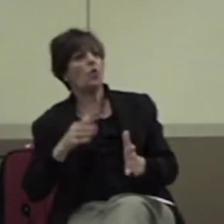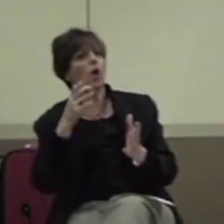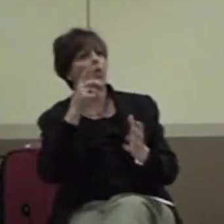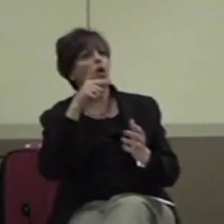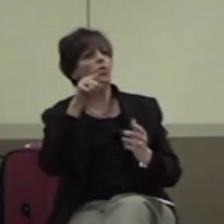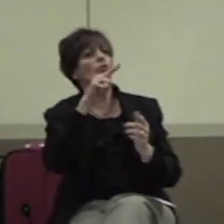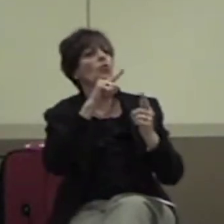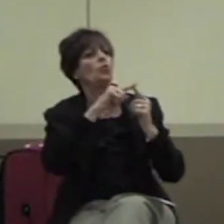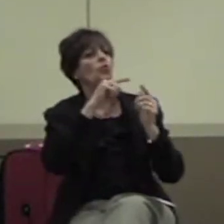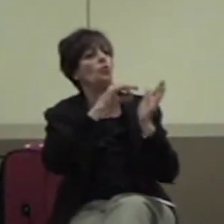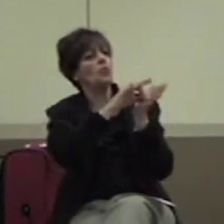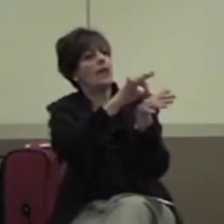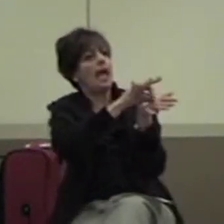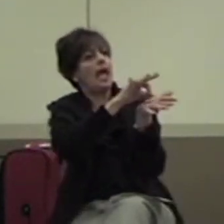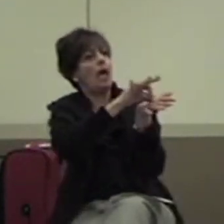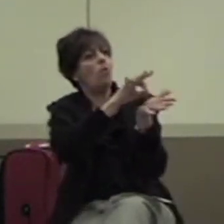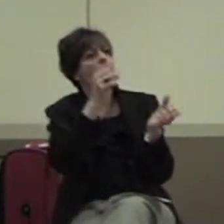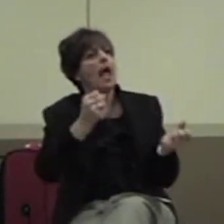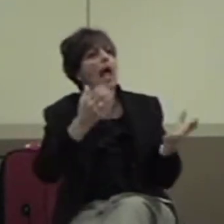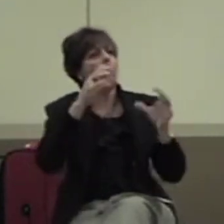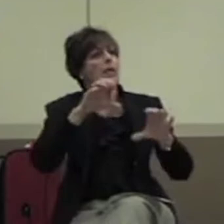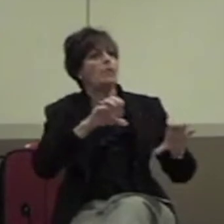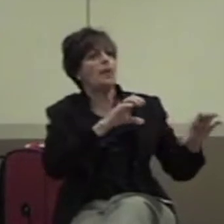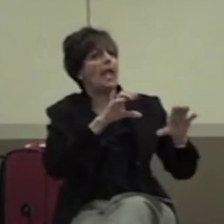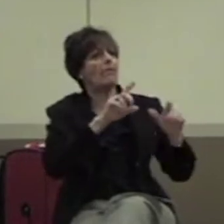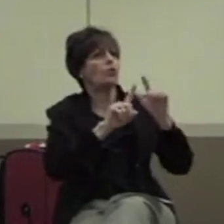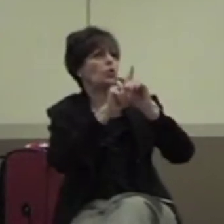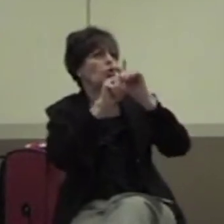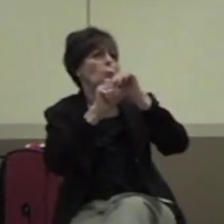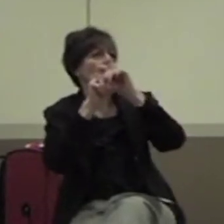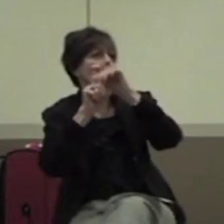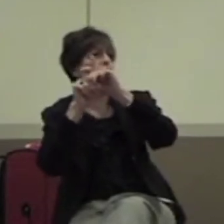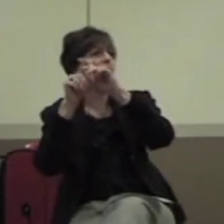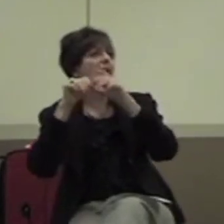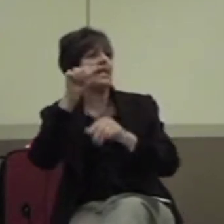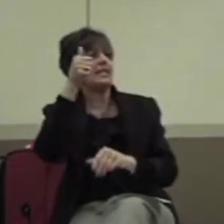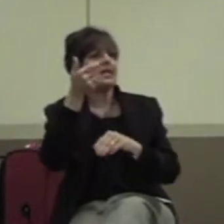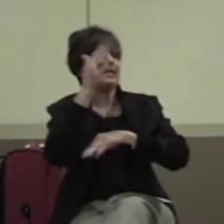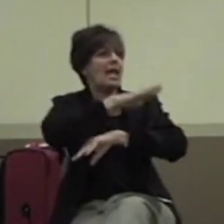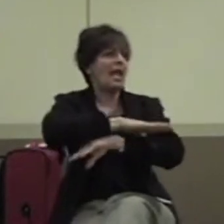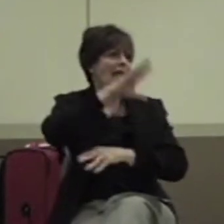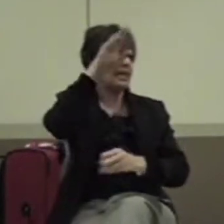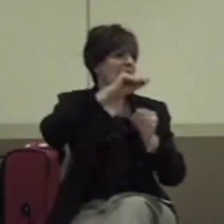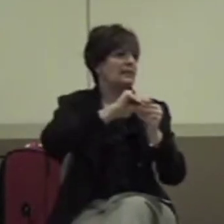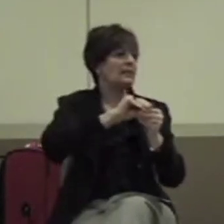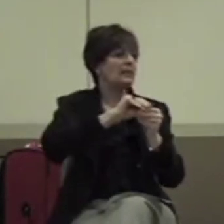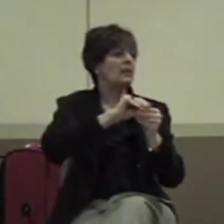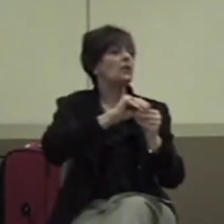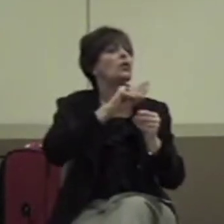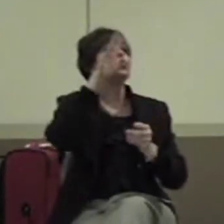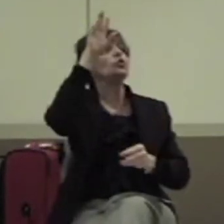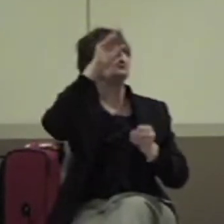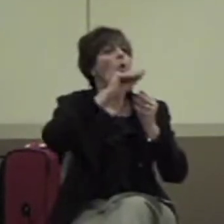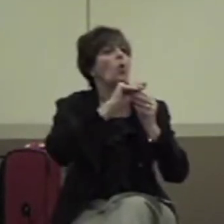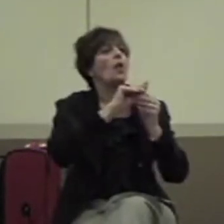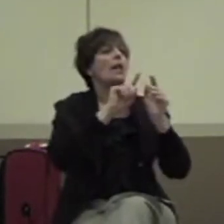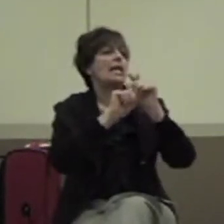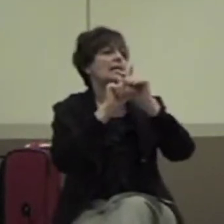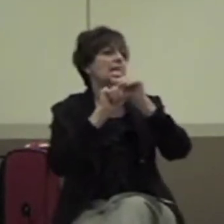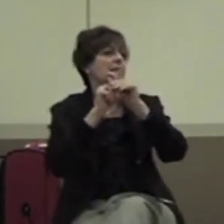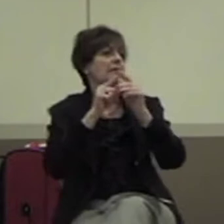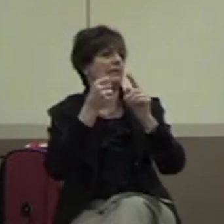I want you to go through and count how many behaviors occurred in 10 days. So the total number